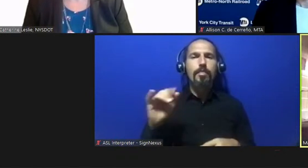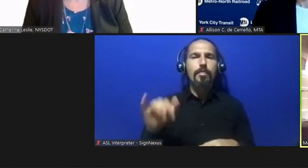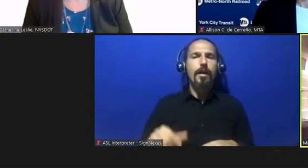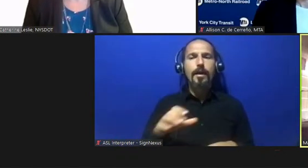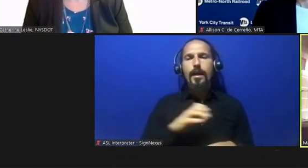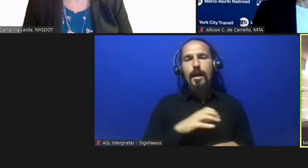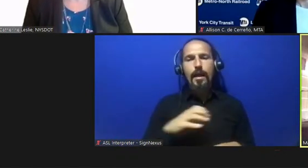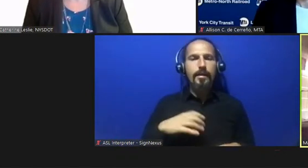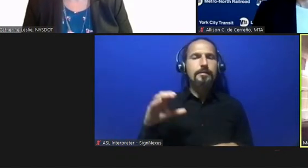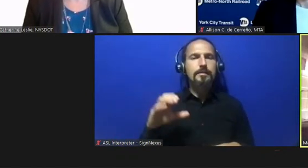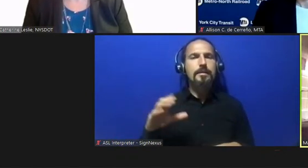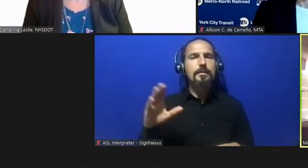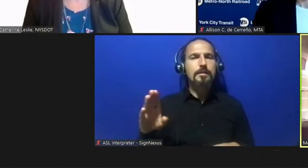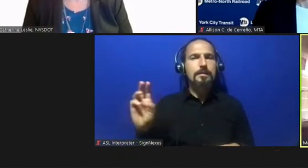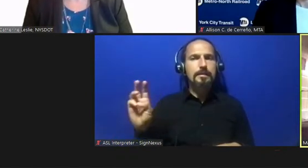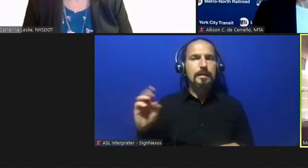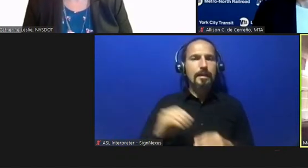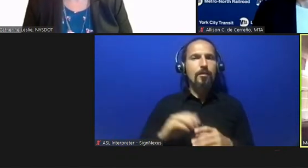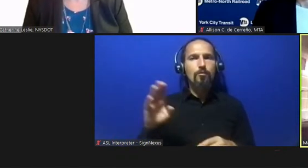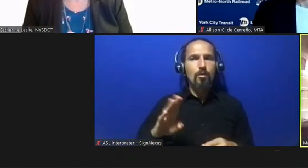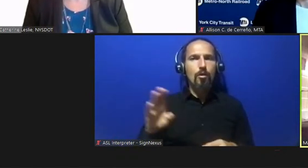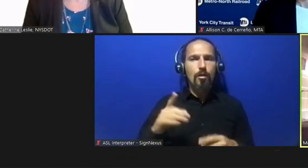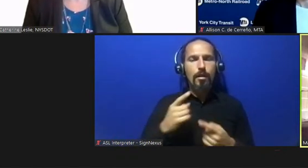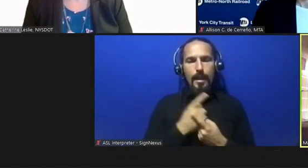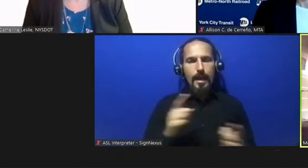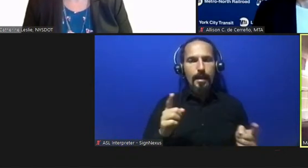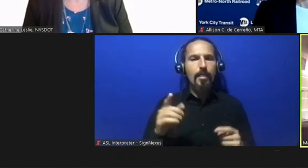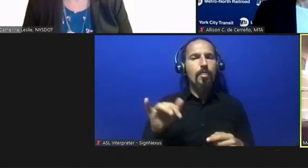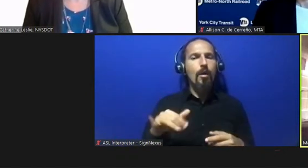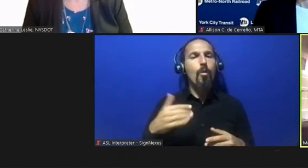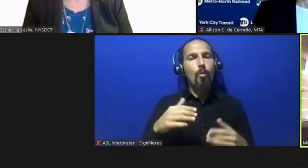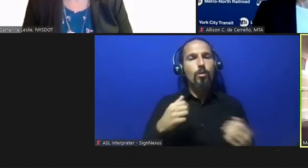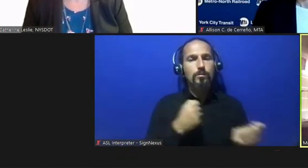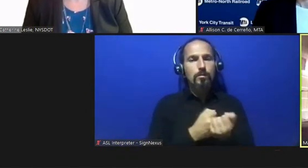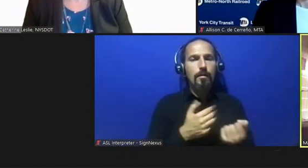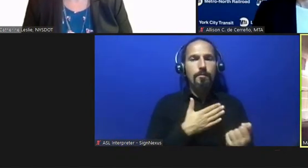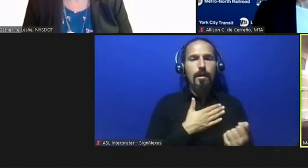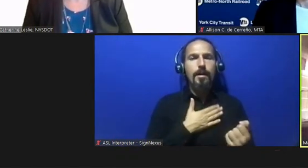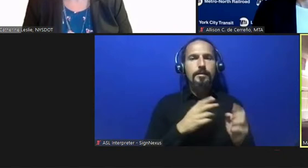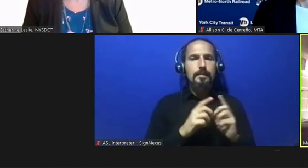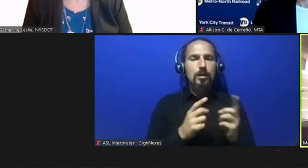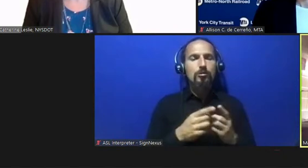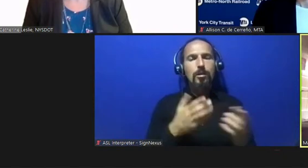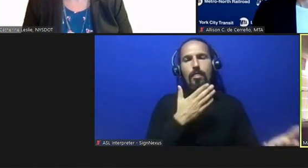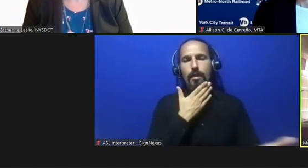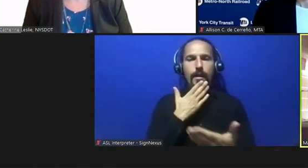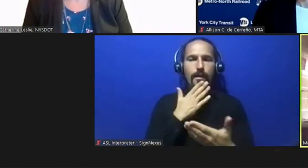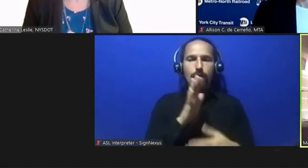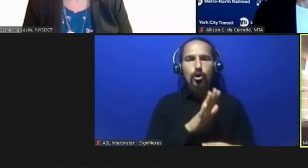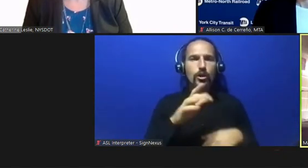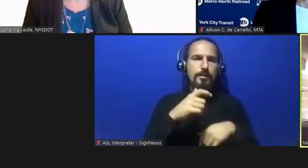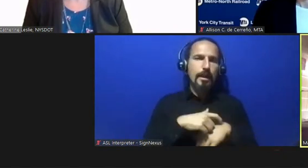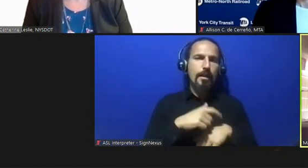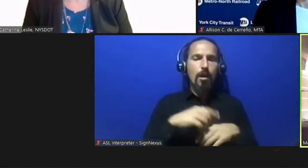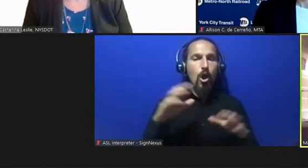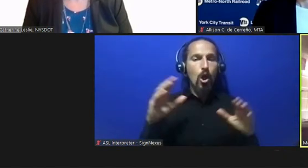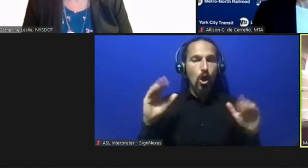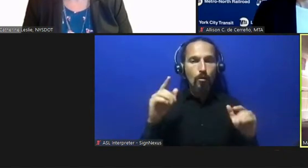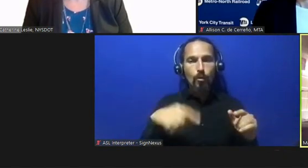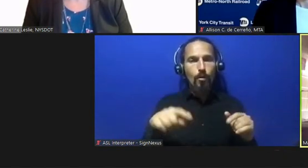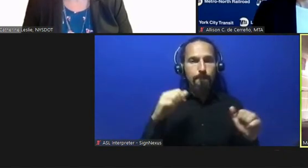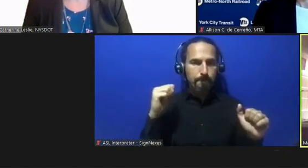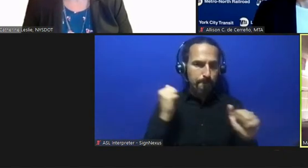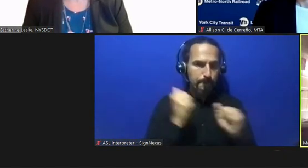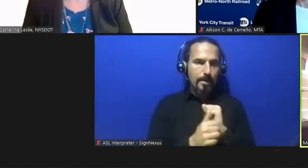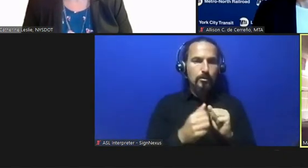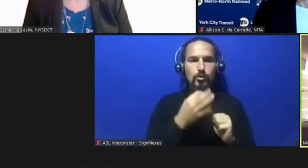cb6 in brooklyn that this has wide support in my district thank you very much for your time and i hope that we passed this as